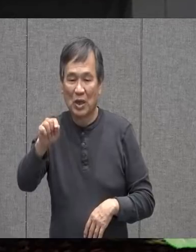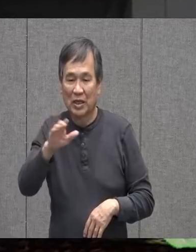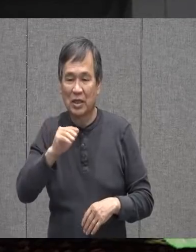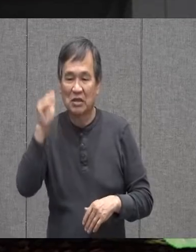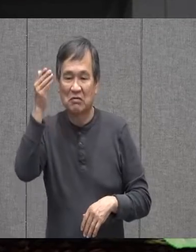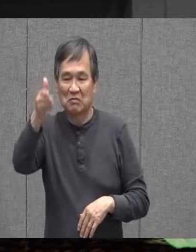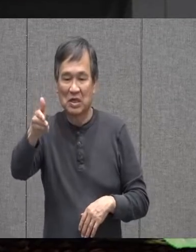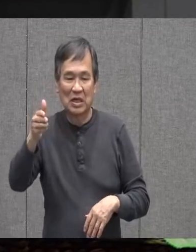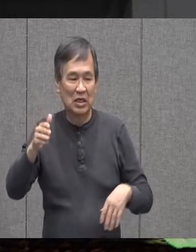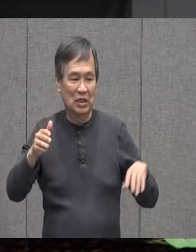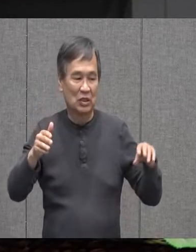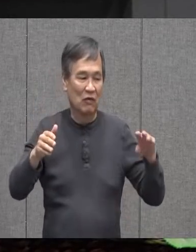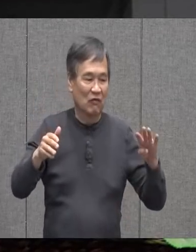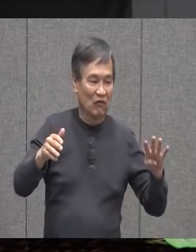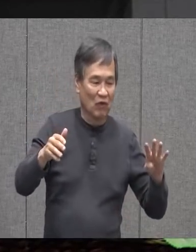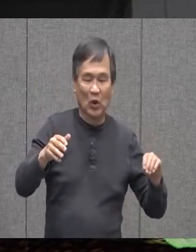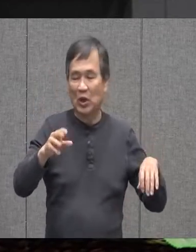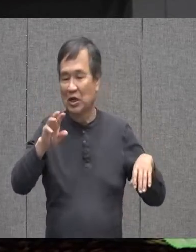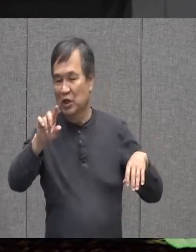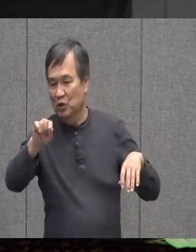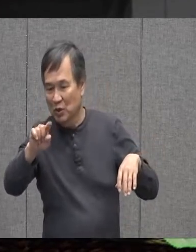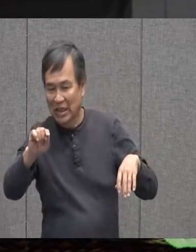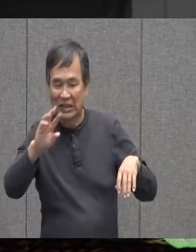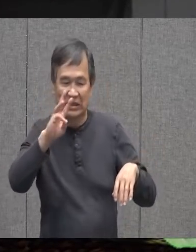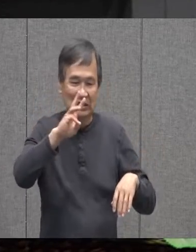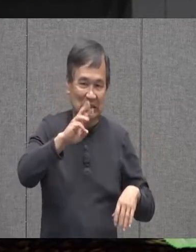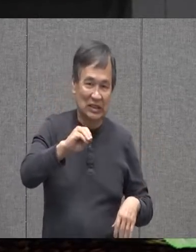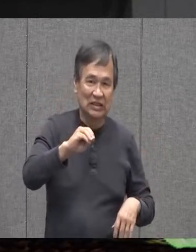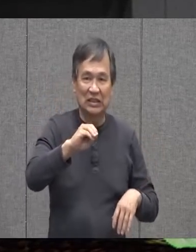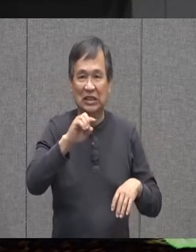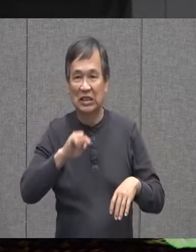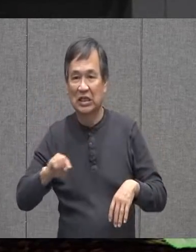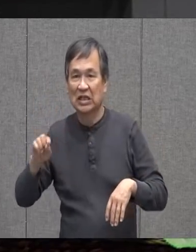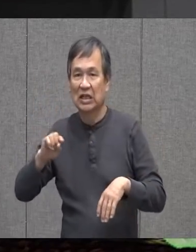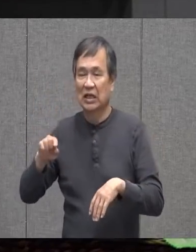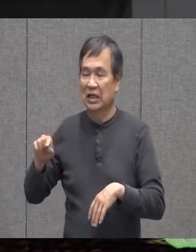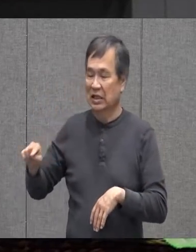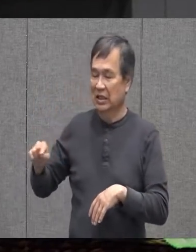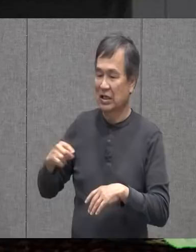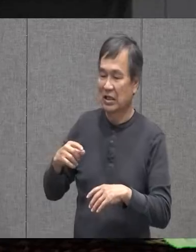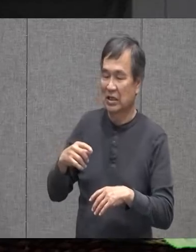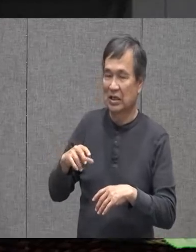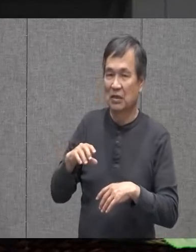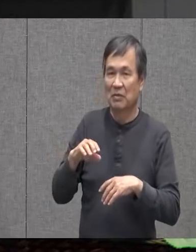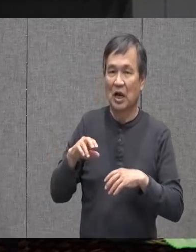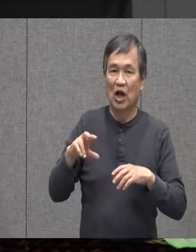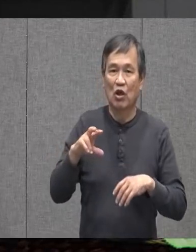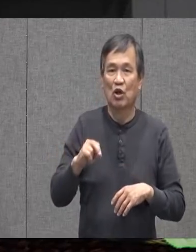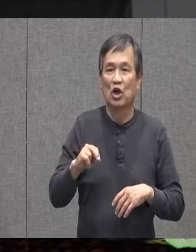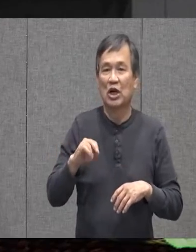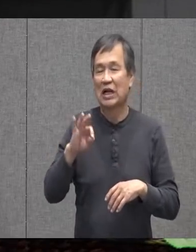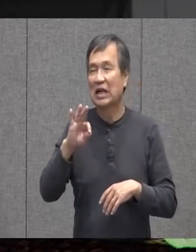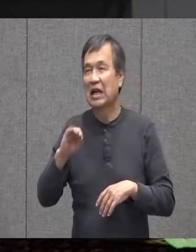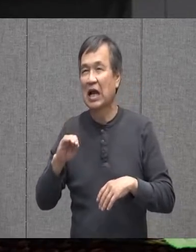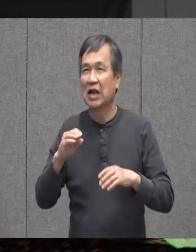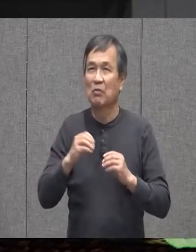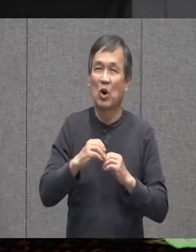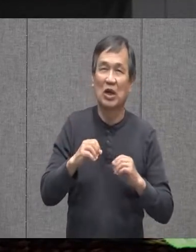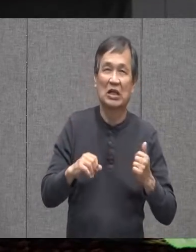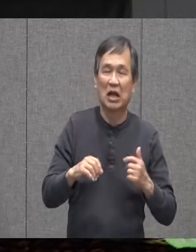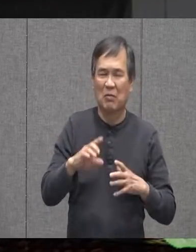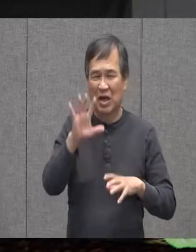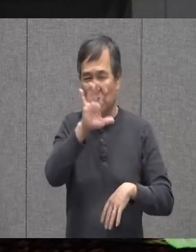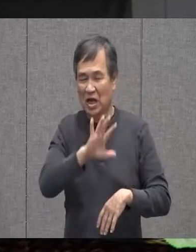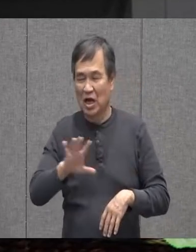equals about 60. And 60 plus almost 30 is about 90. And then 90 and a little more than 10, about